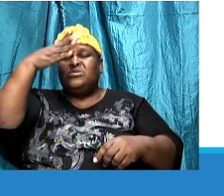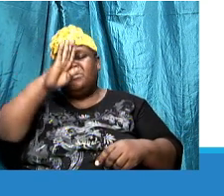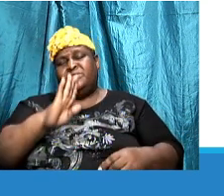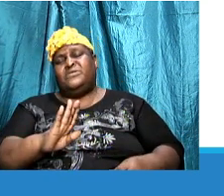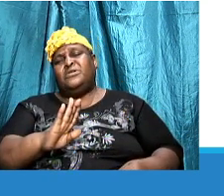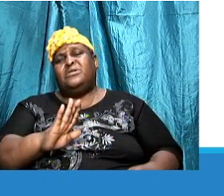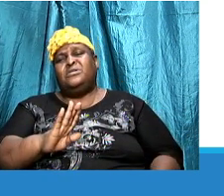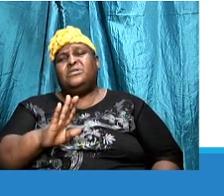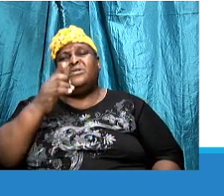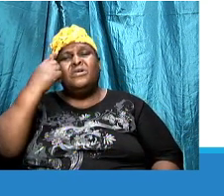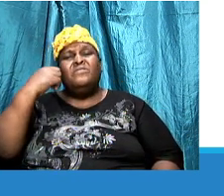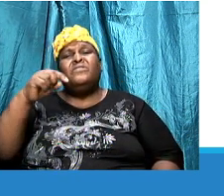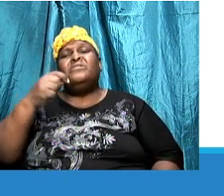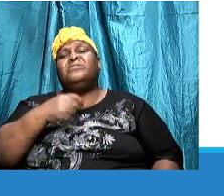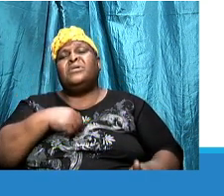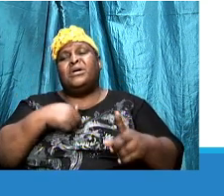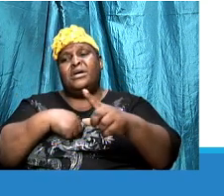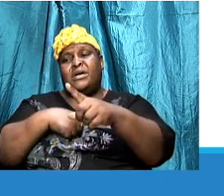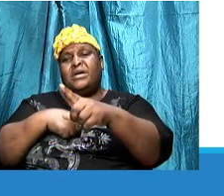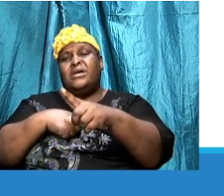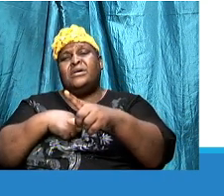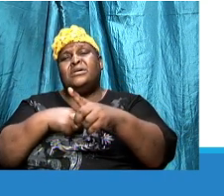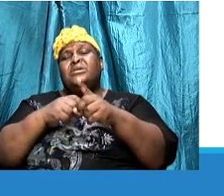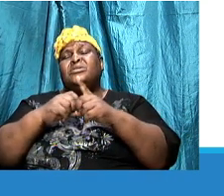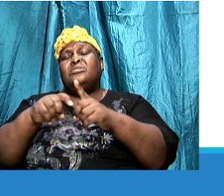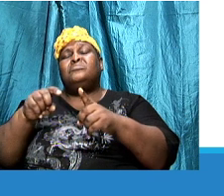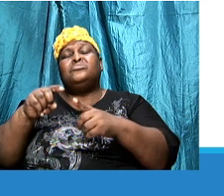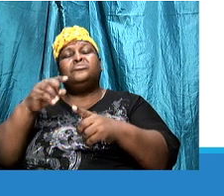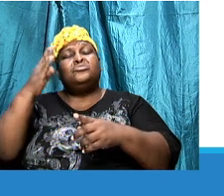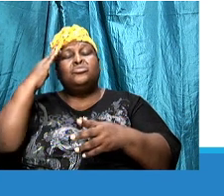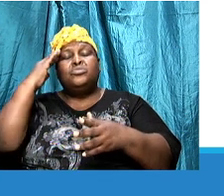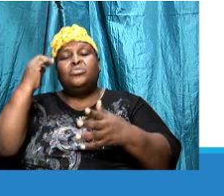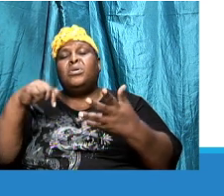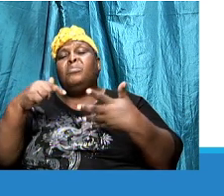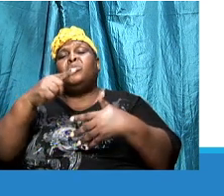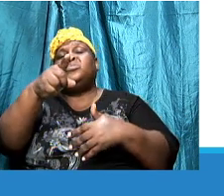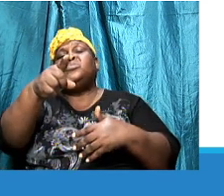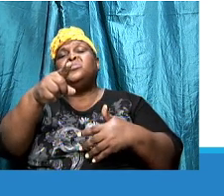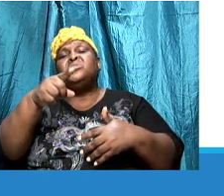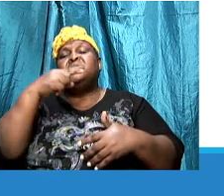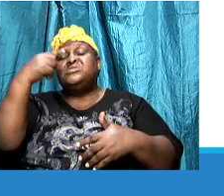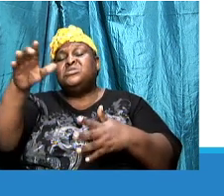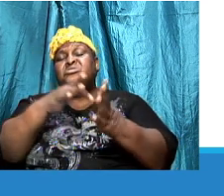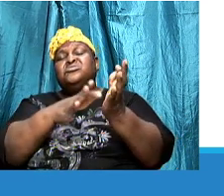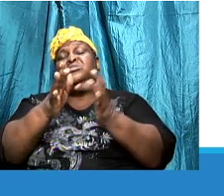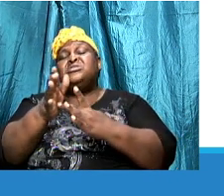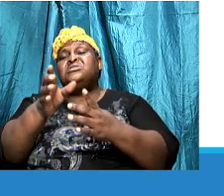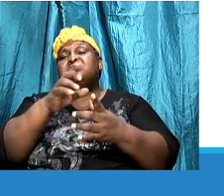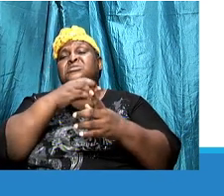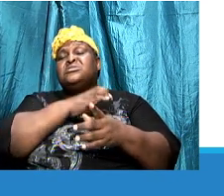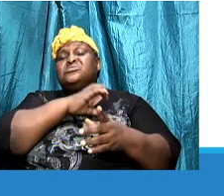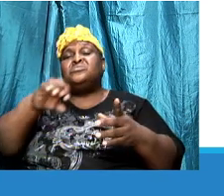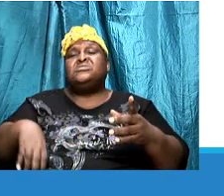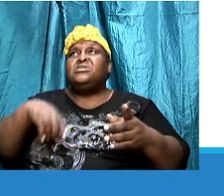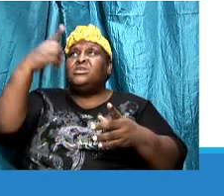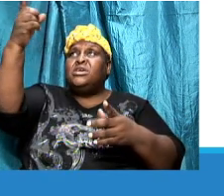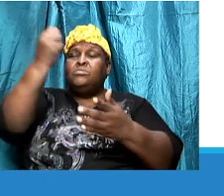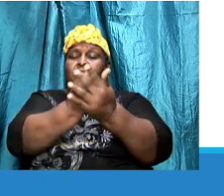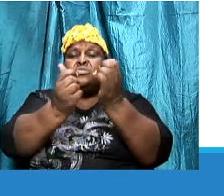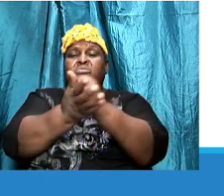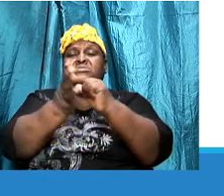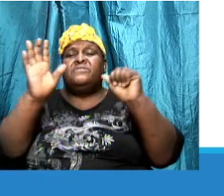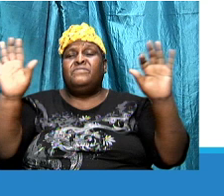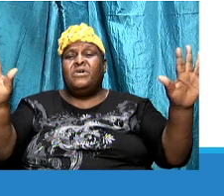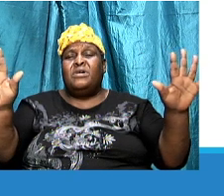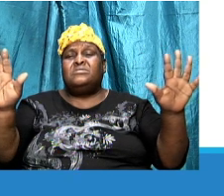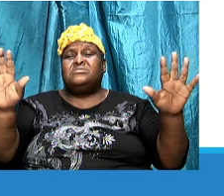God. For I determined not to know anything among you save Jesus Christ and him crucified. And I was with